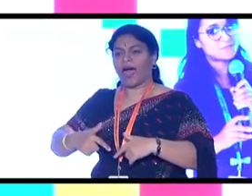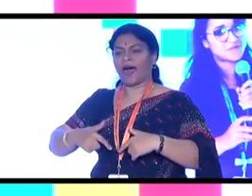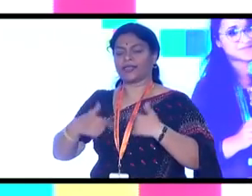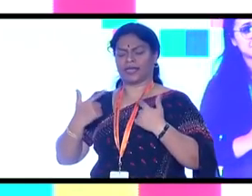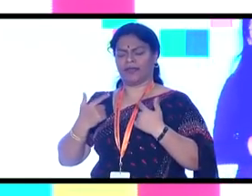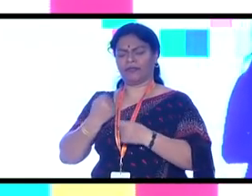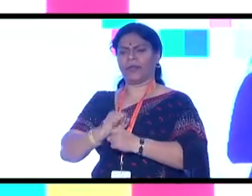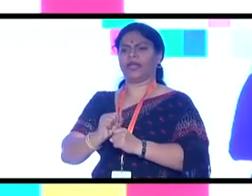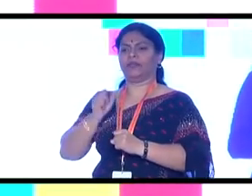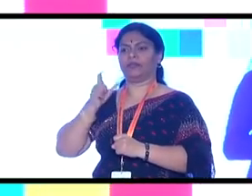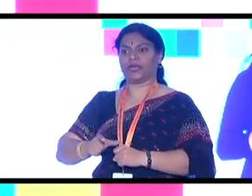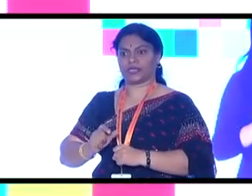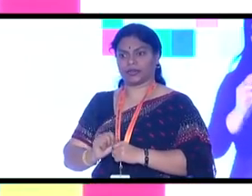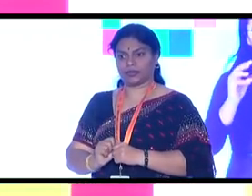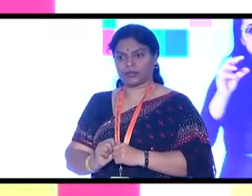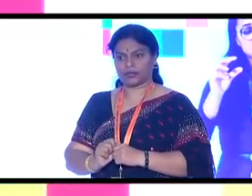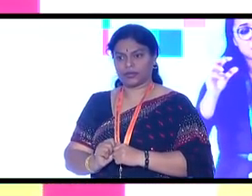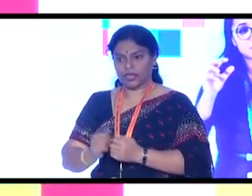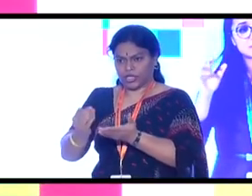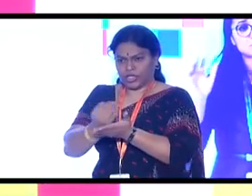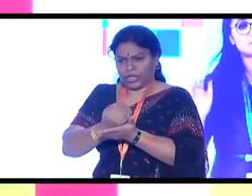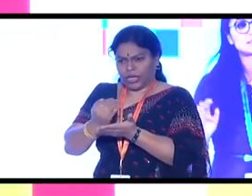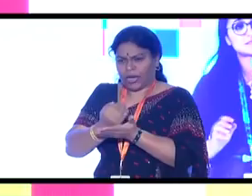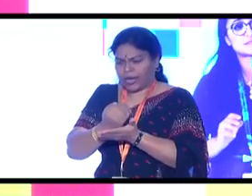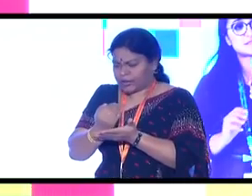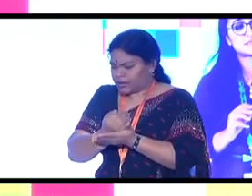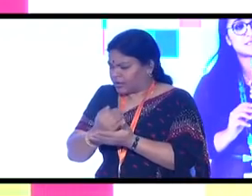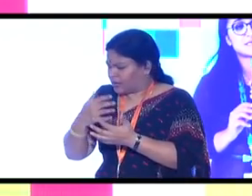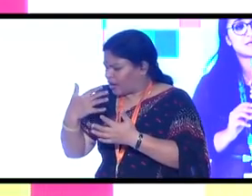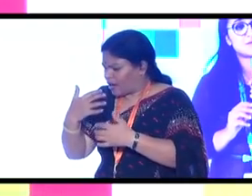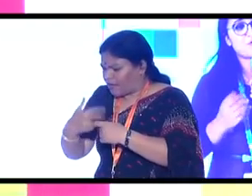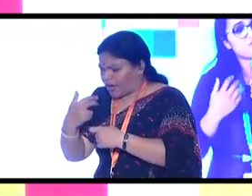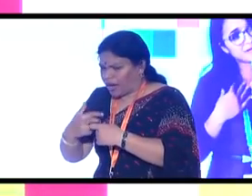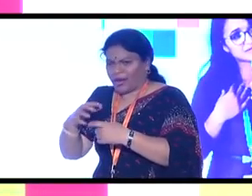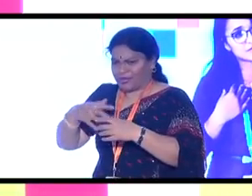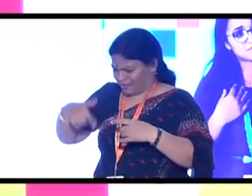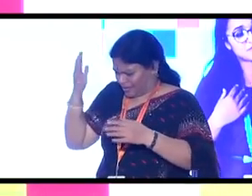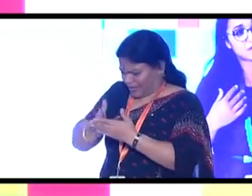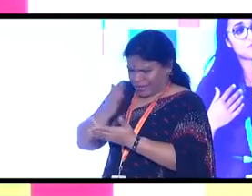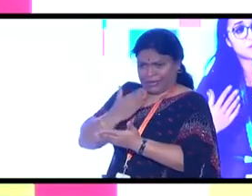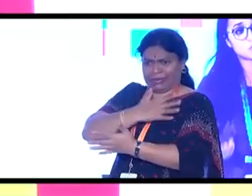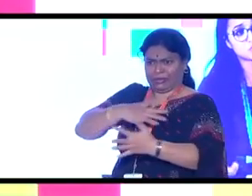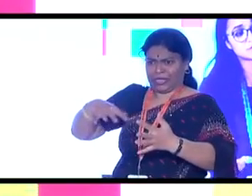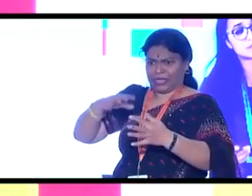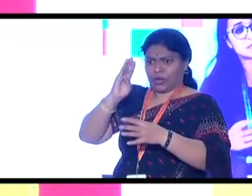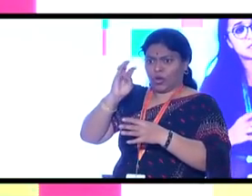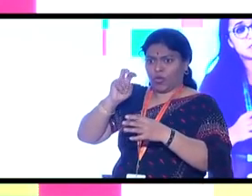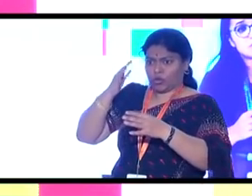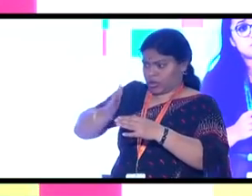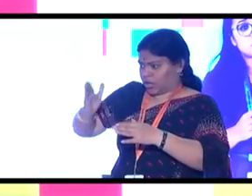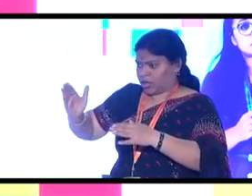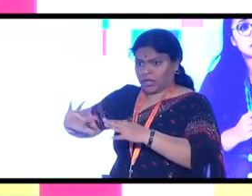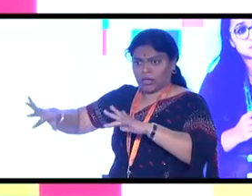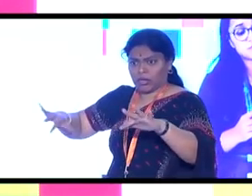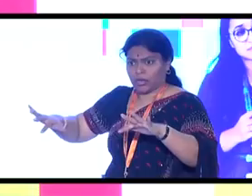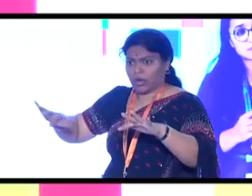self-made person is that I collected my bits and pieces of myself and of my bones